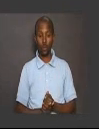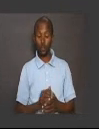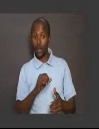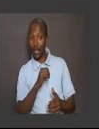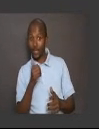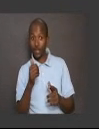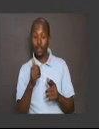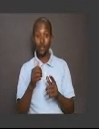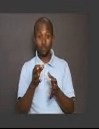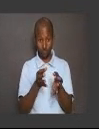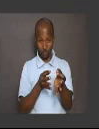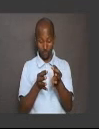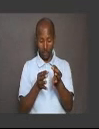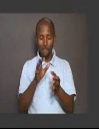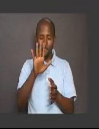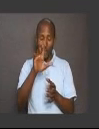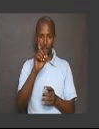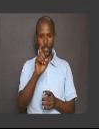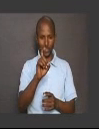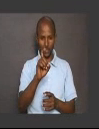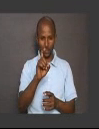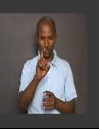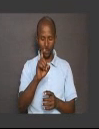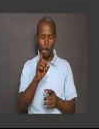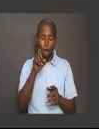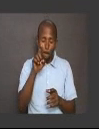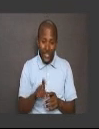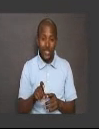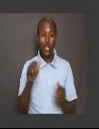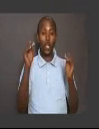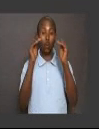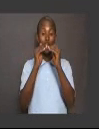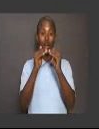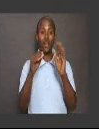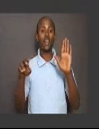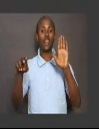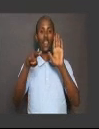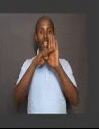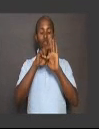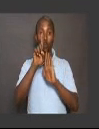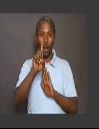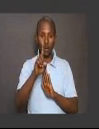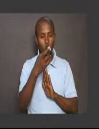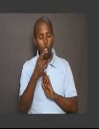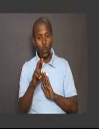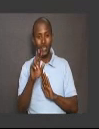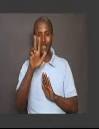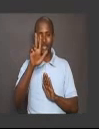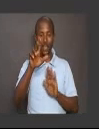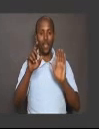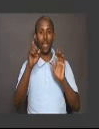equal 0. In other words, 5x must equal